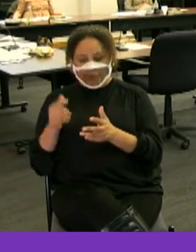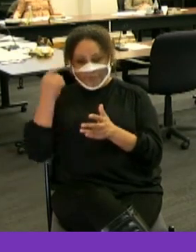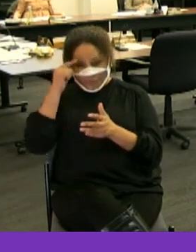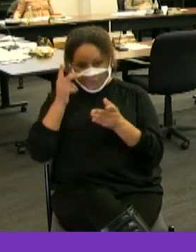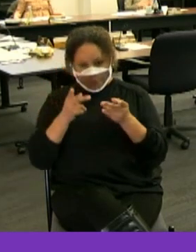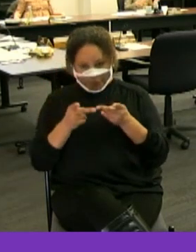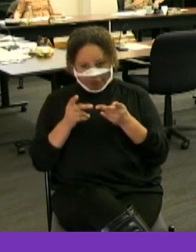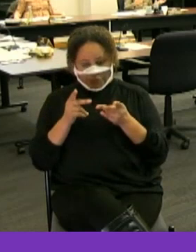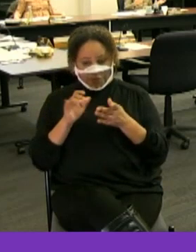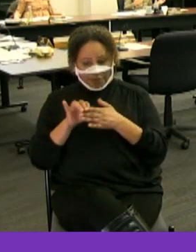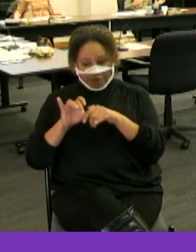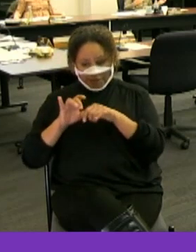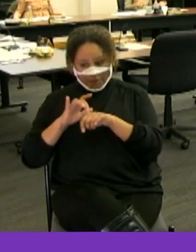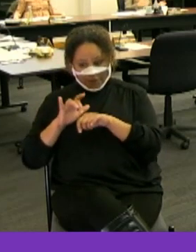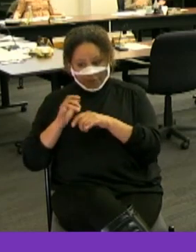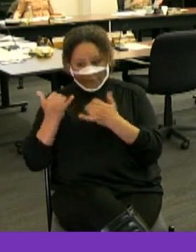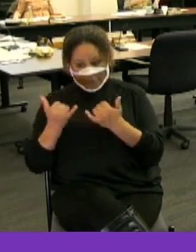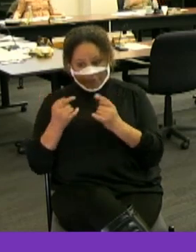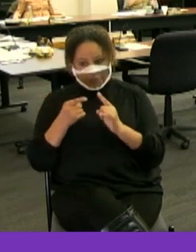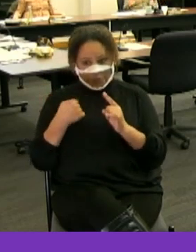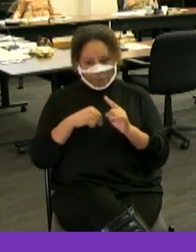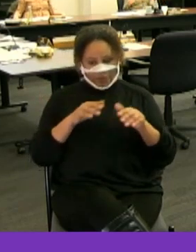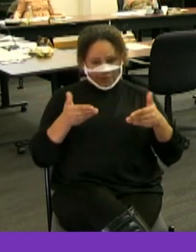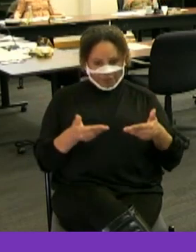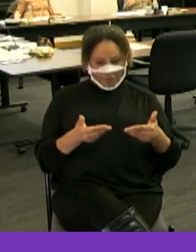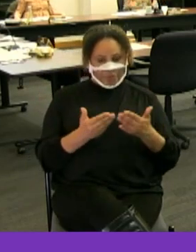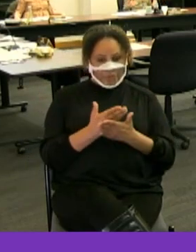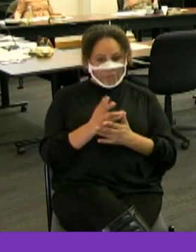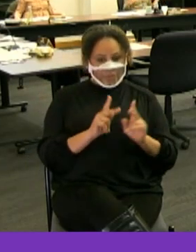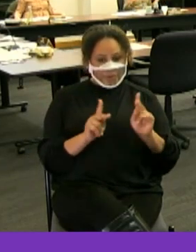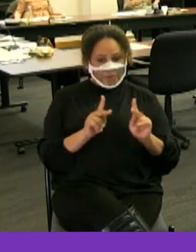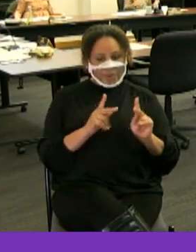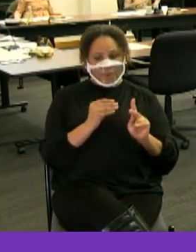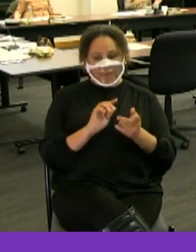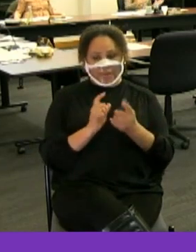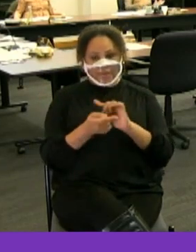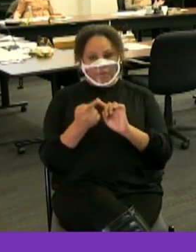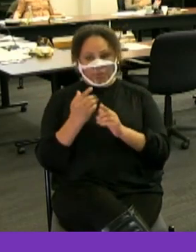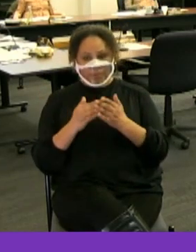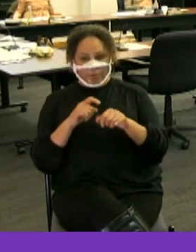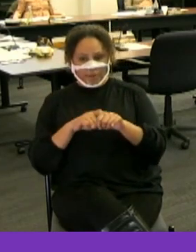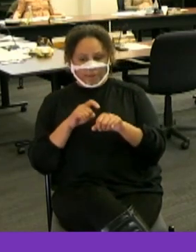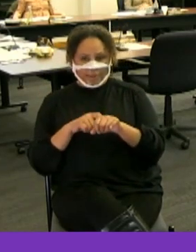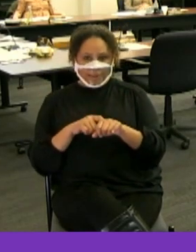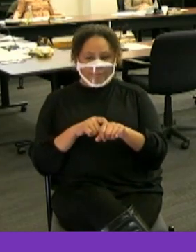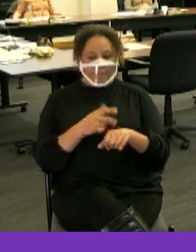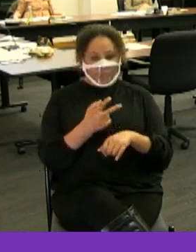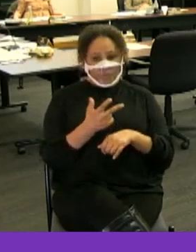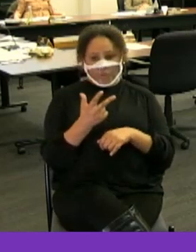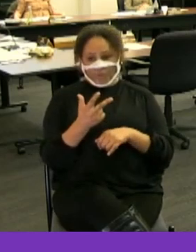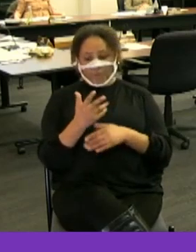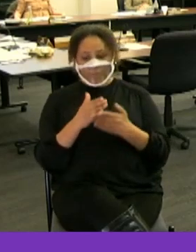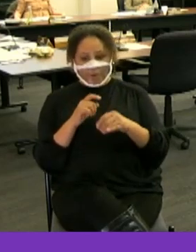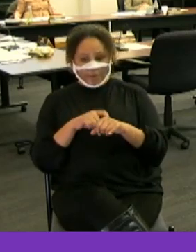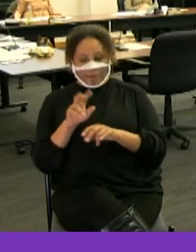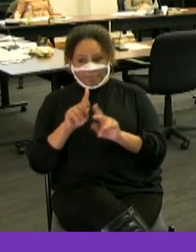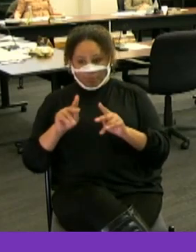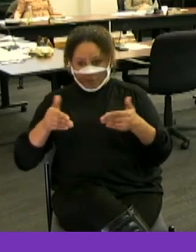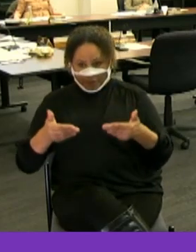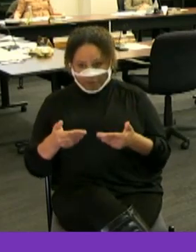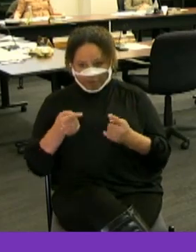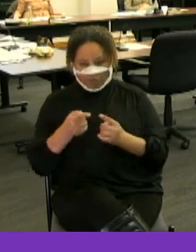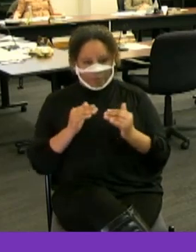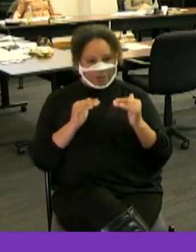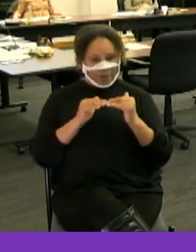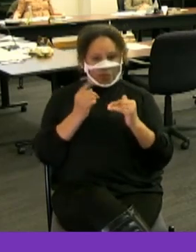fill them. We've been creative with converting some of our part-time, taking 2 or 3 part-time to create a full-time. Those conversations